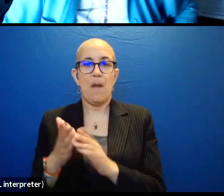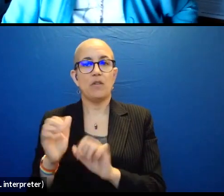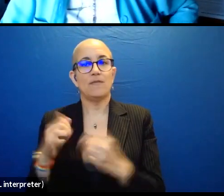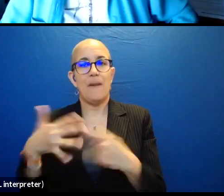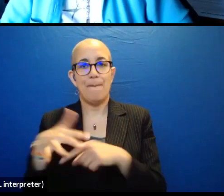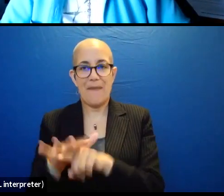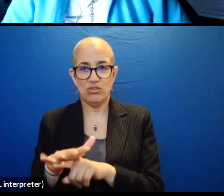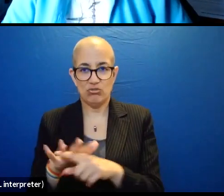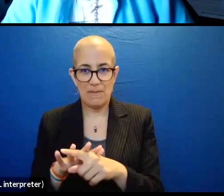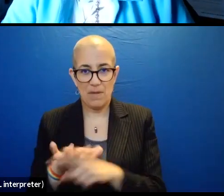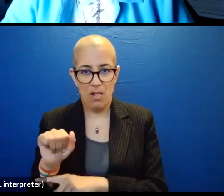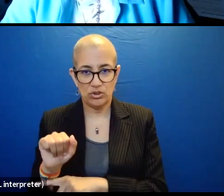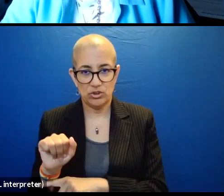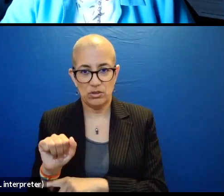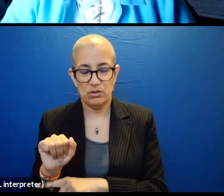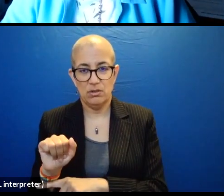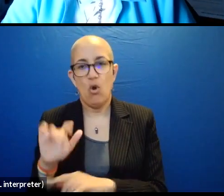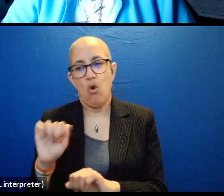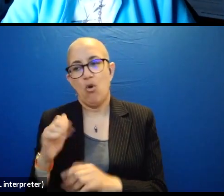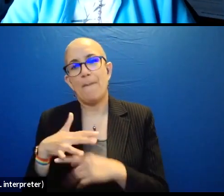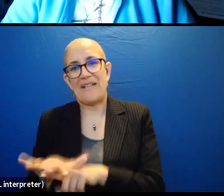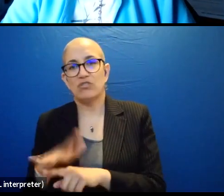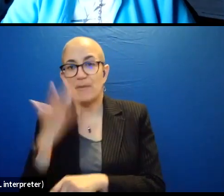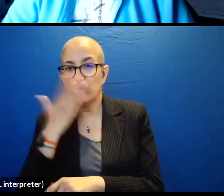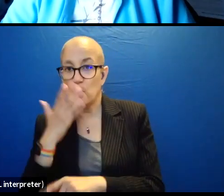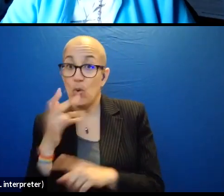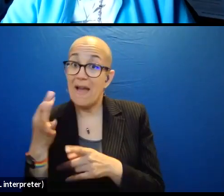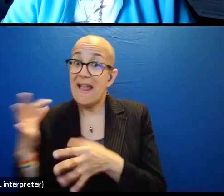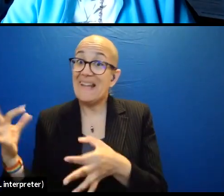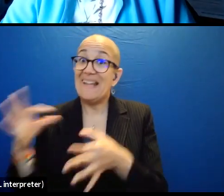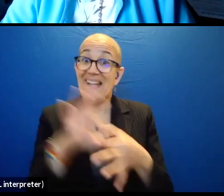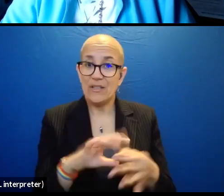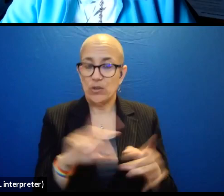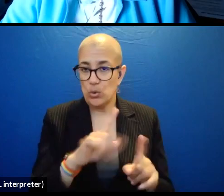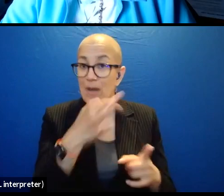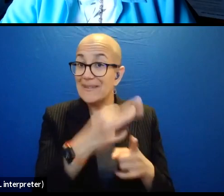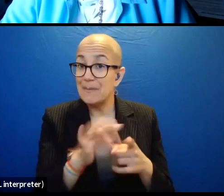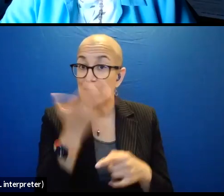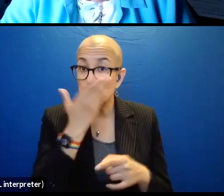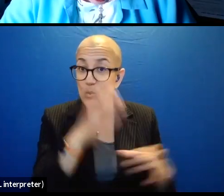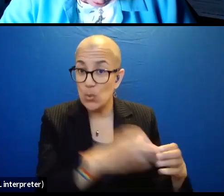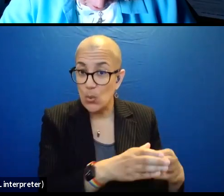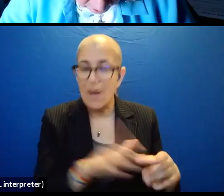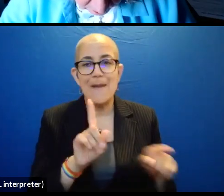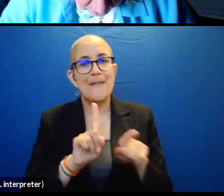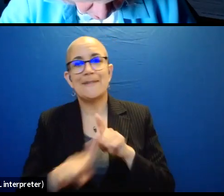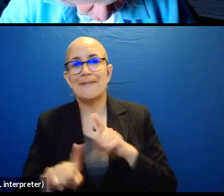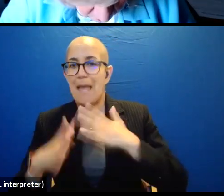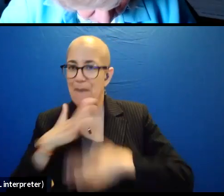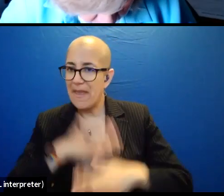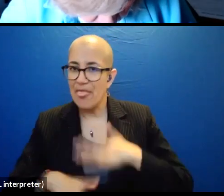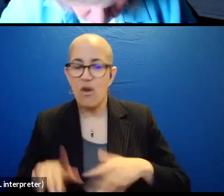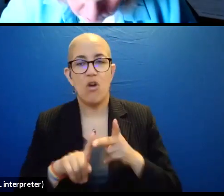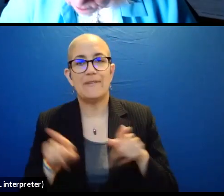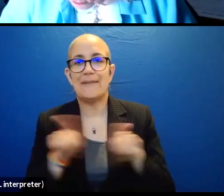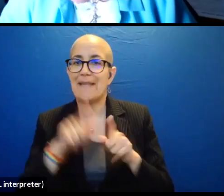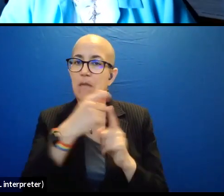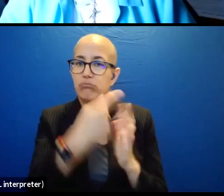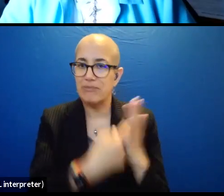culture, mainstream school, there was a special school that was linked, and we had the same ethos, the same principles behind it, but then there